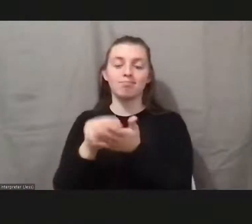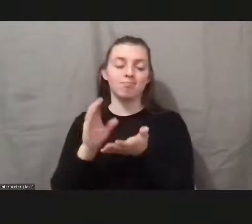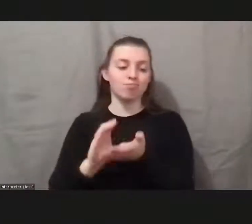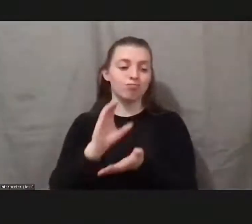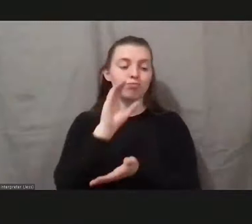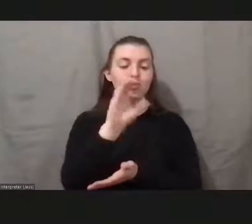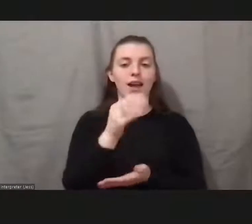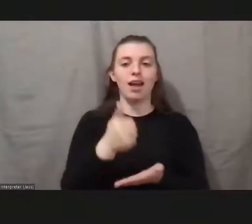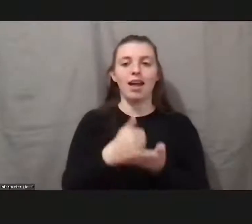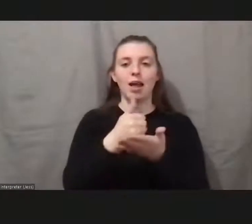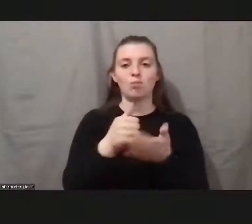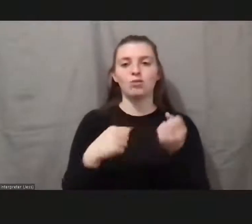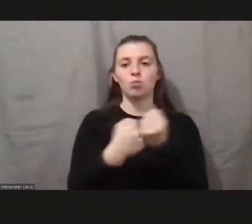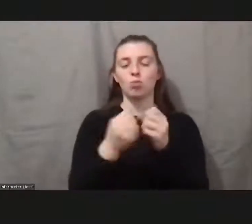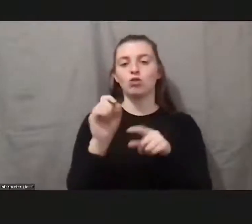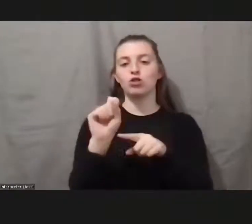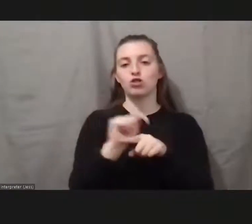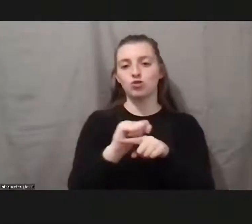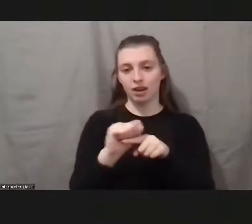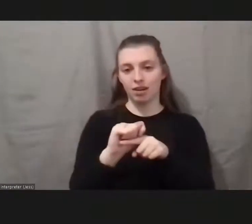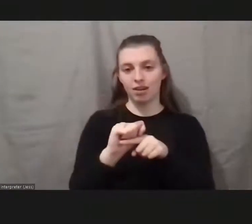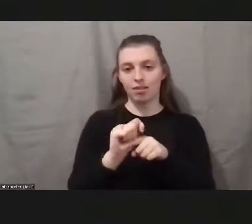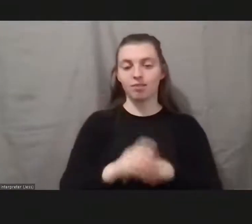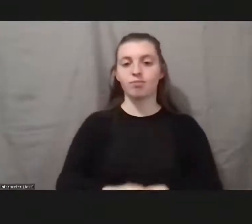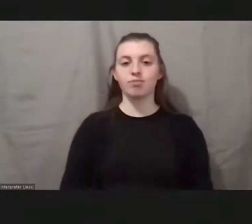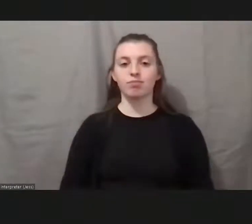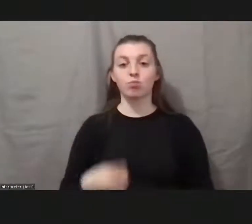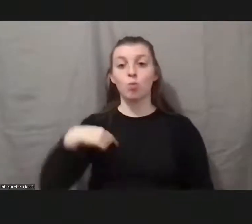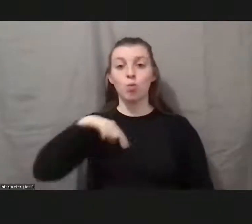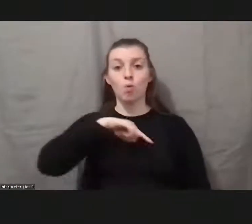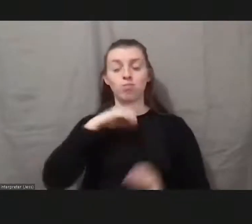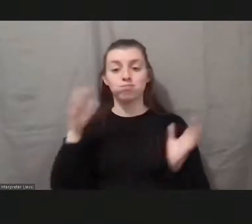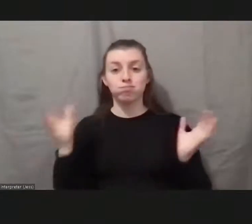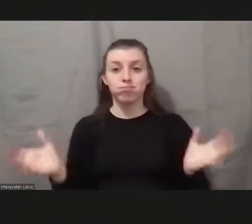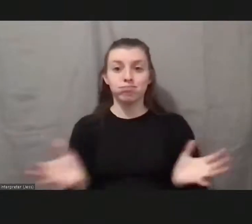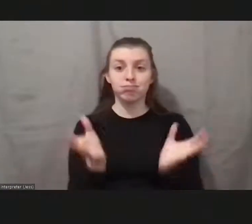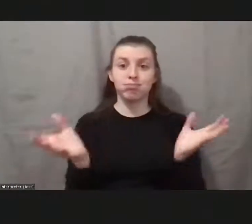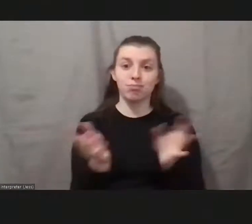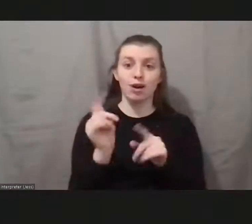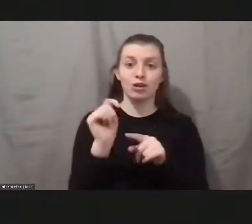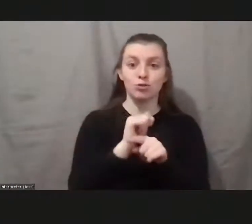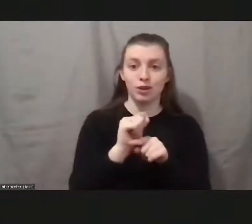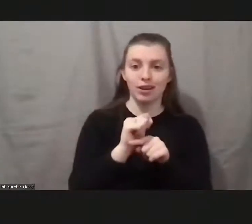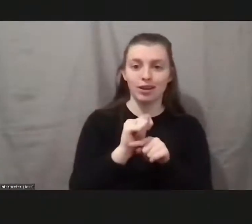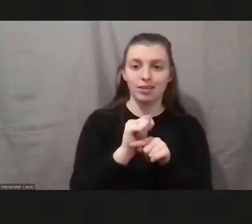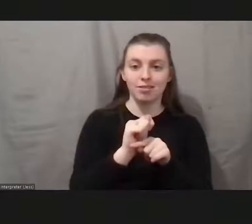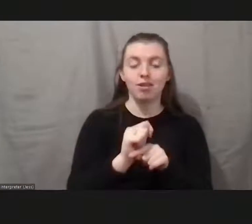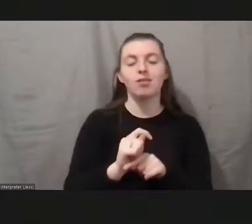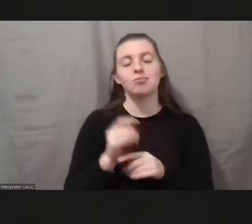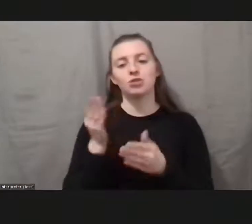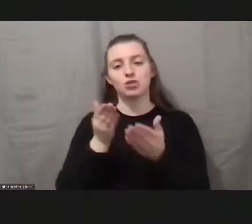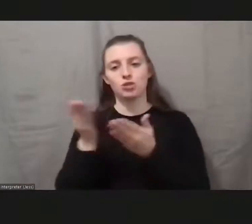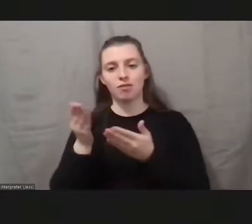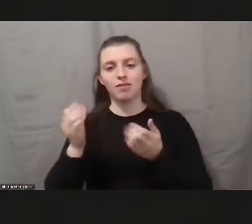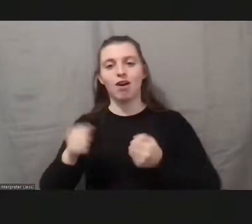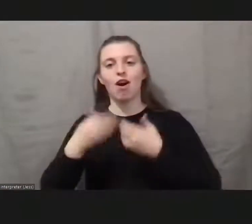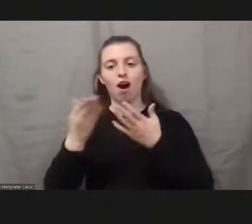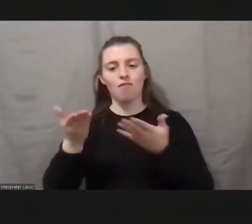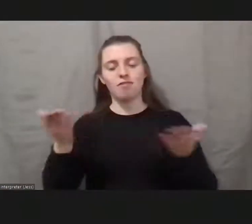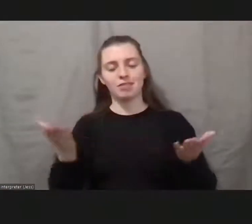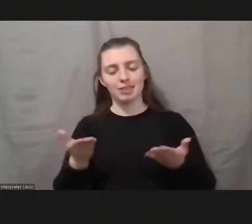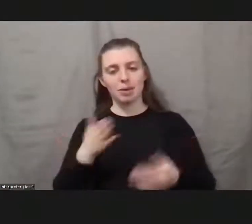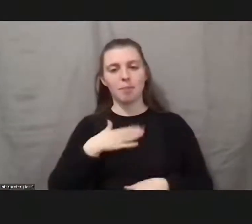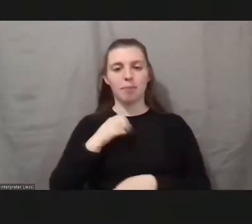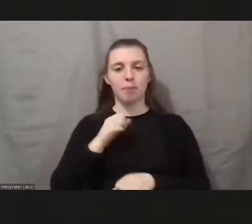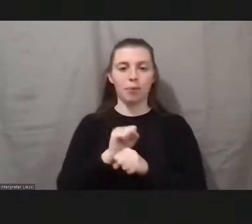And we are huge on training at reachAbility, not only because it's one of the services that we offer, but as I mentioned, we are firm believers that you don't